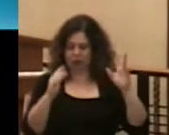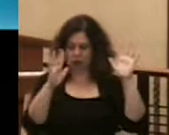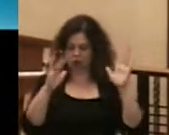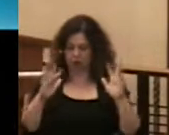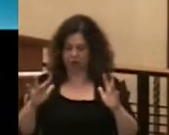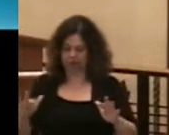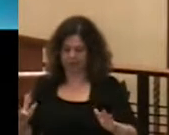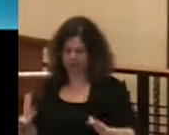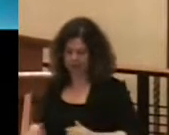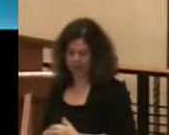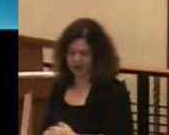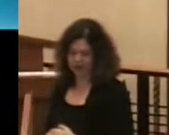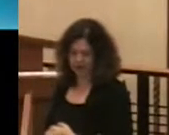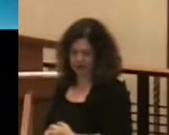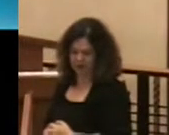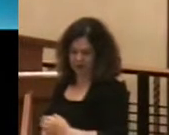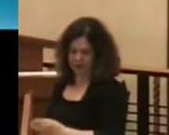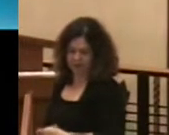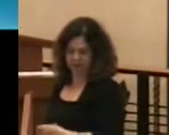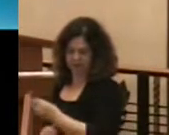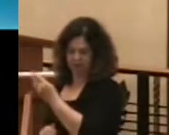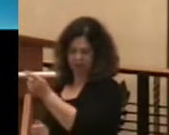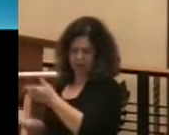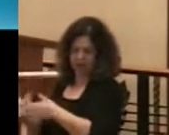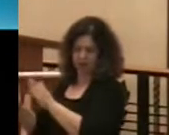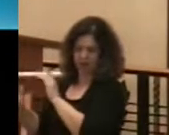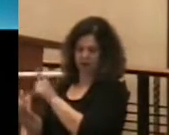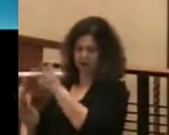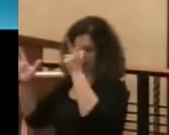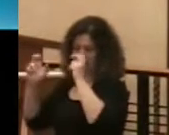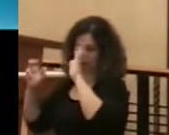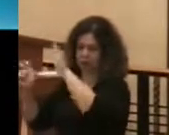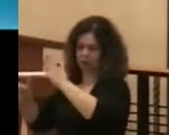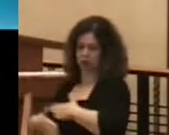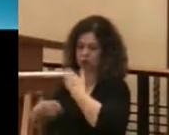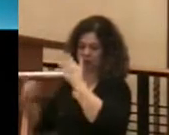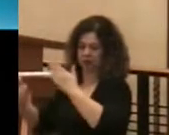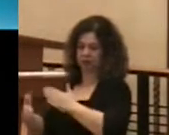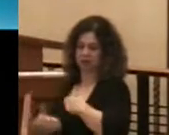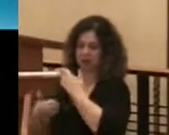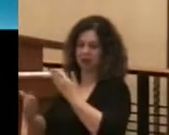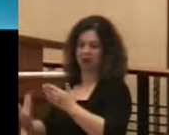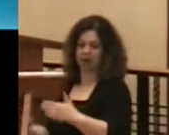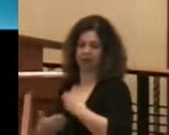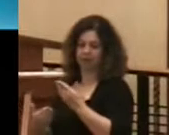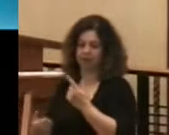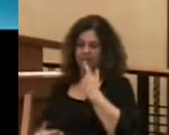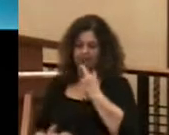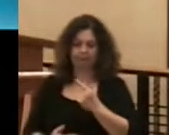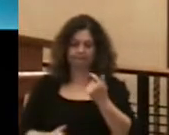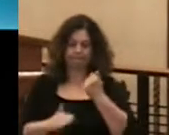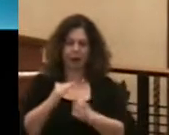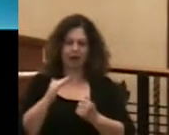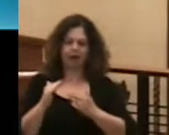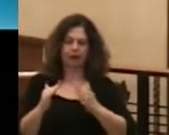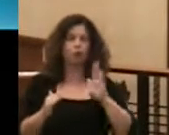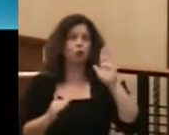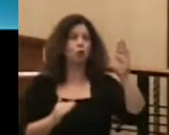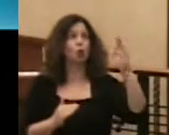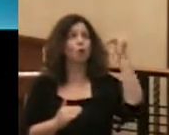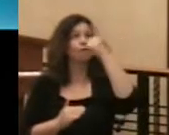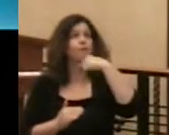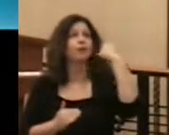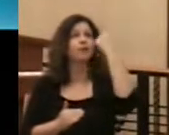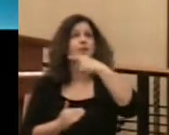your joy and gladness. Let the bones of your flesh rejoice. Hide your face from my sins and